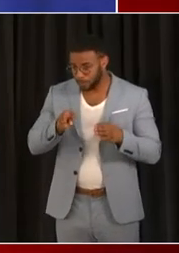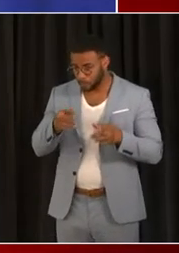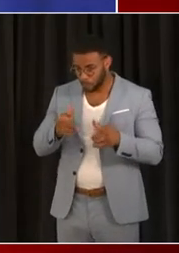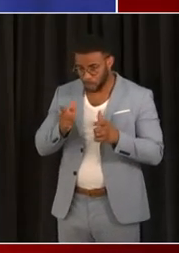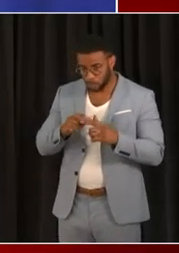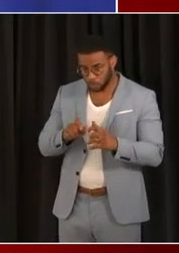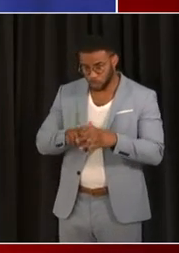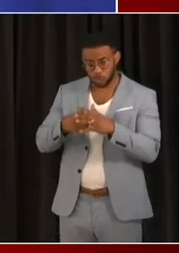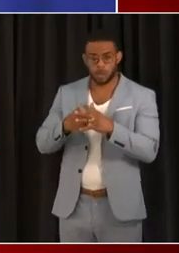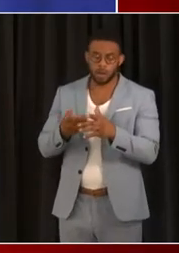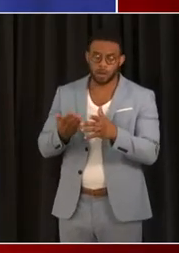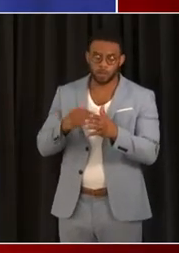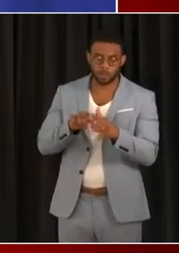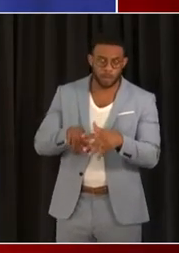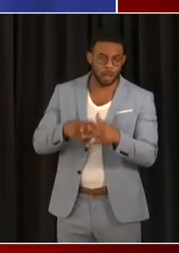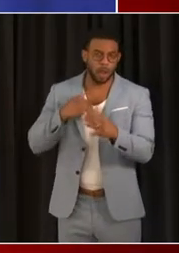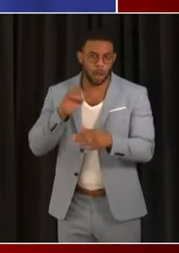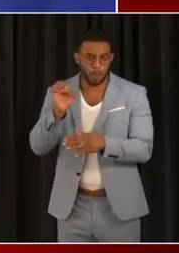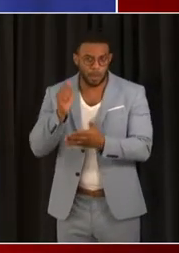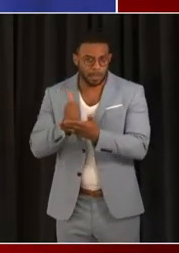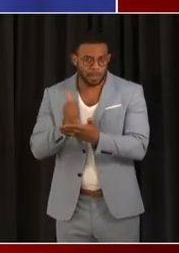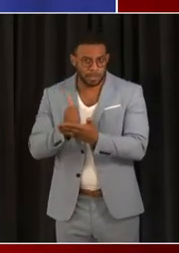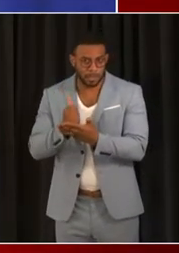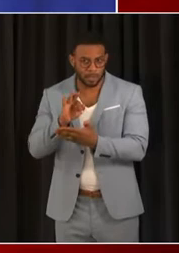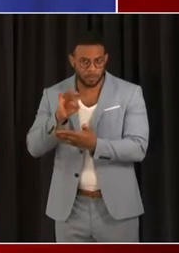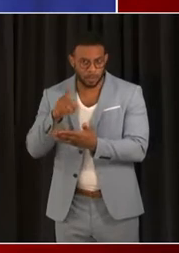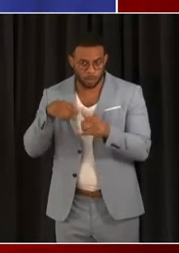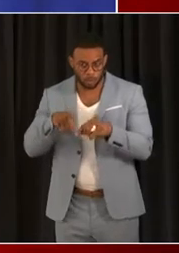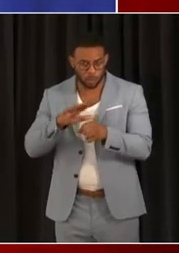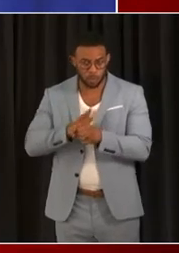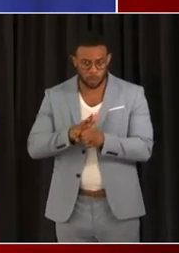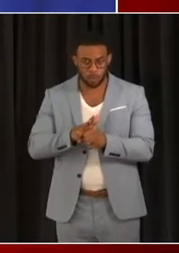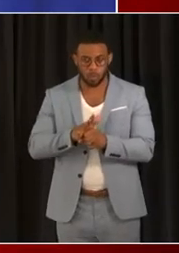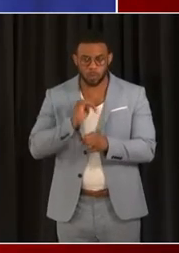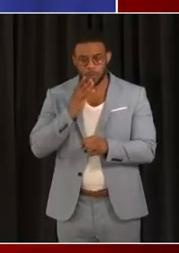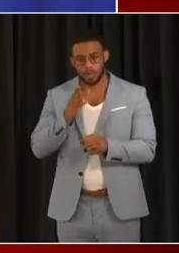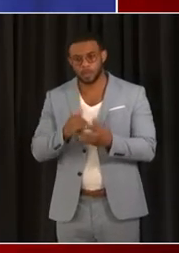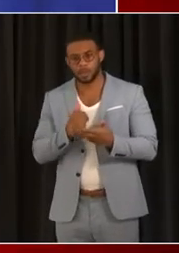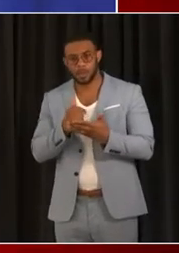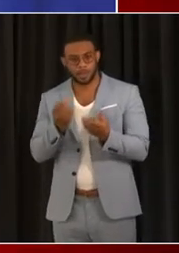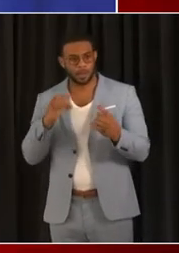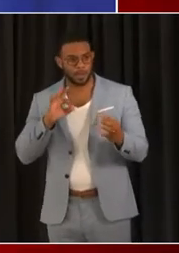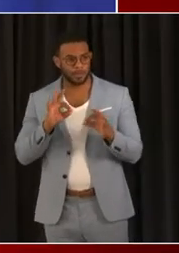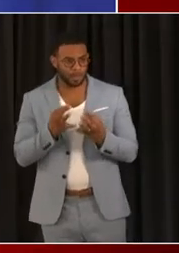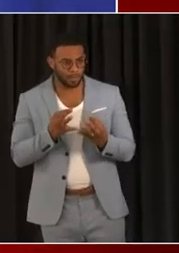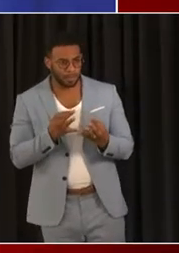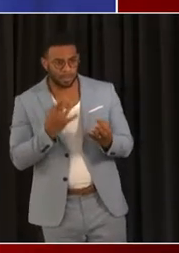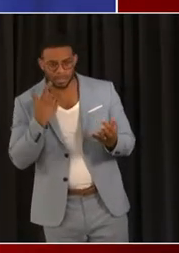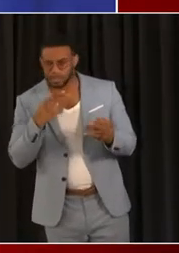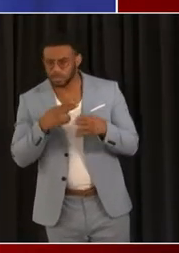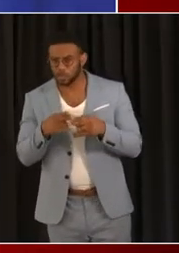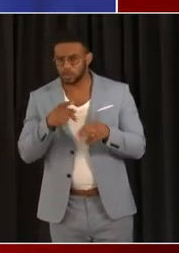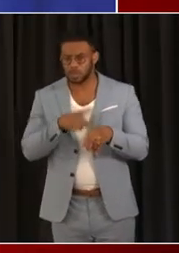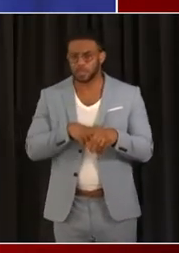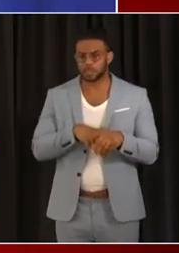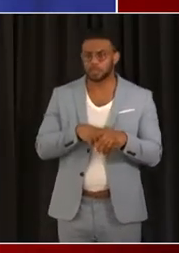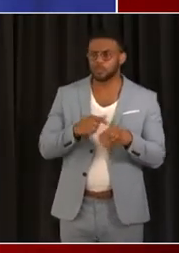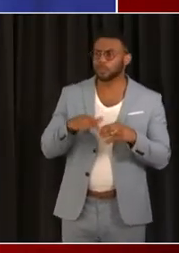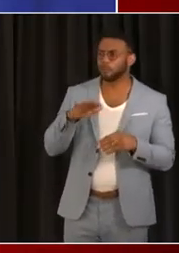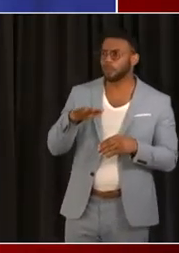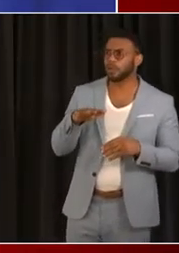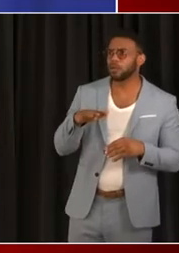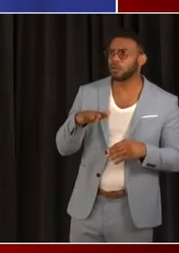quickly to launch or relaunch our emergency assistance fund during COVID, where we were there to help many of our families. And just in a short period of